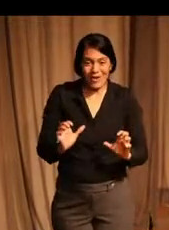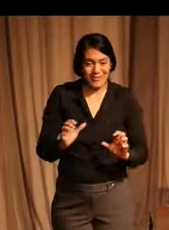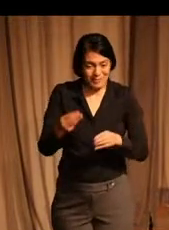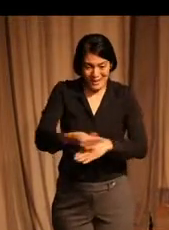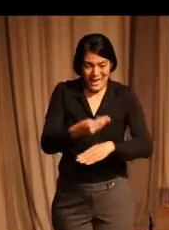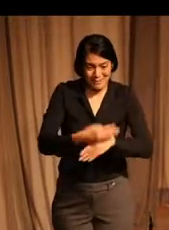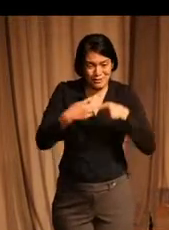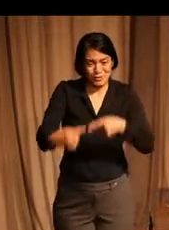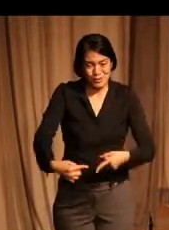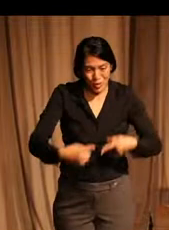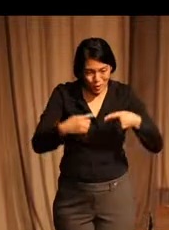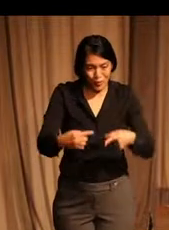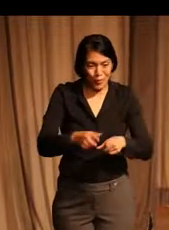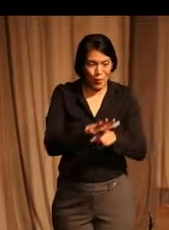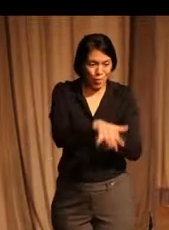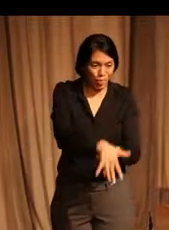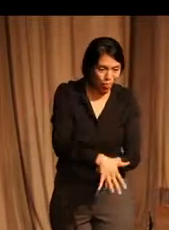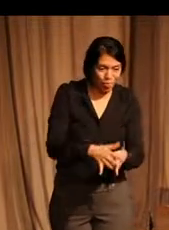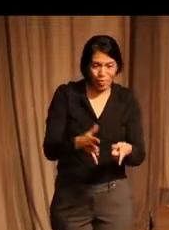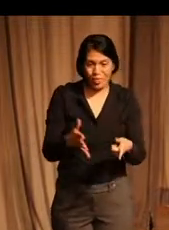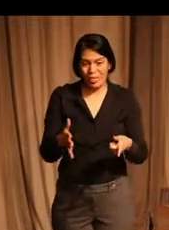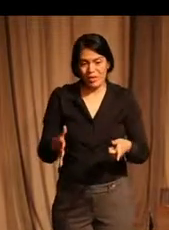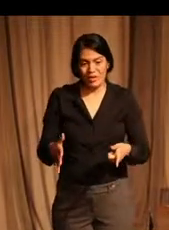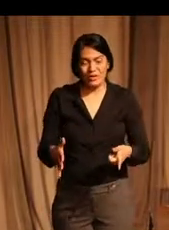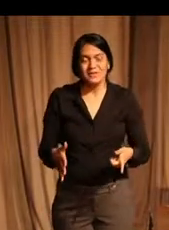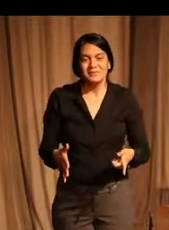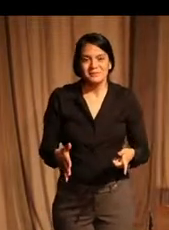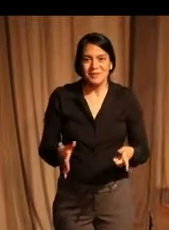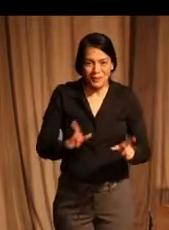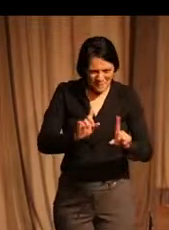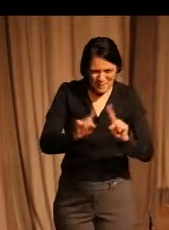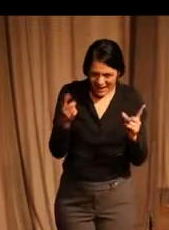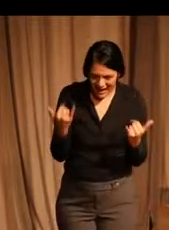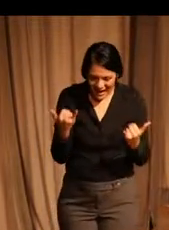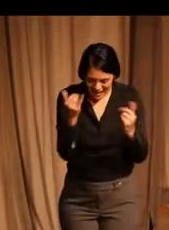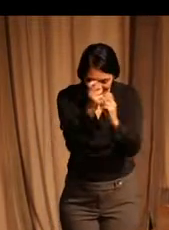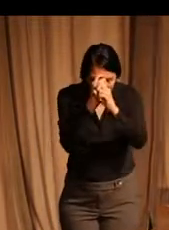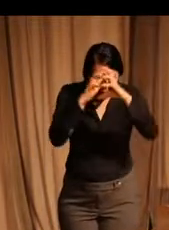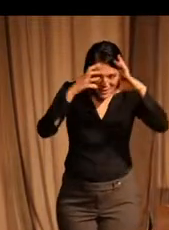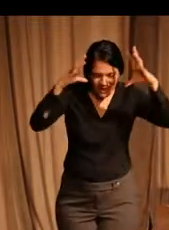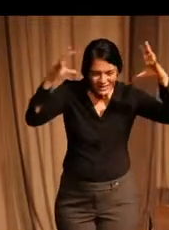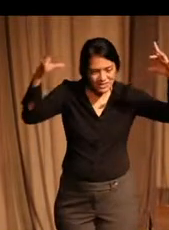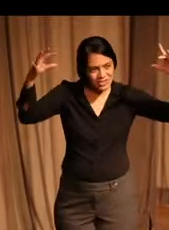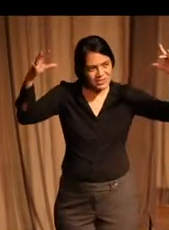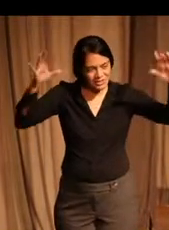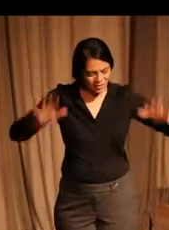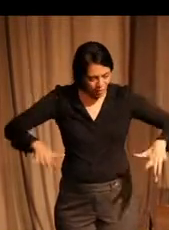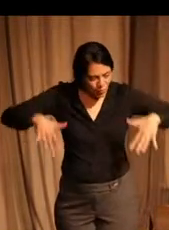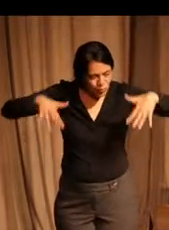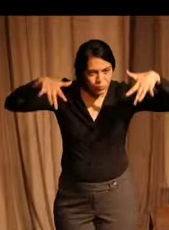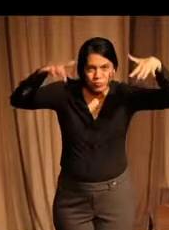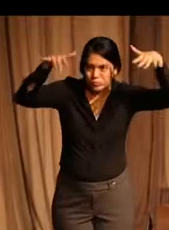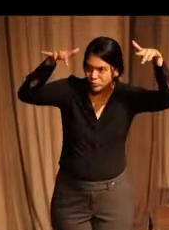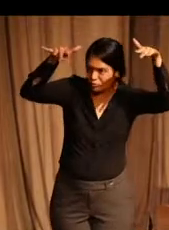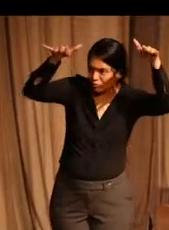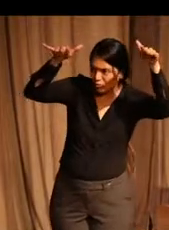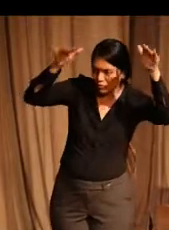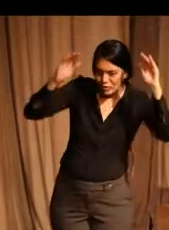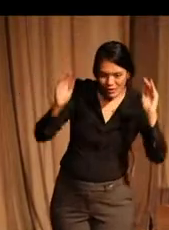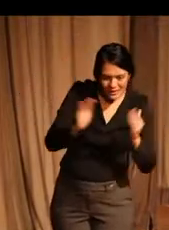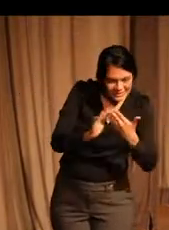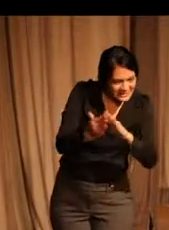know? So I'm already in like, okay, so it's an underwater city. What kinds of things do we have? Do we have free healthcare in this